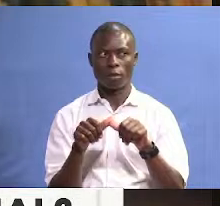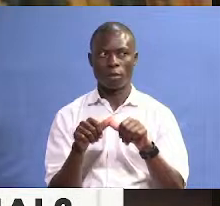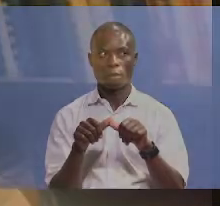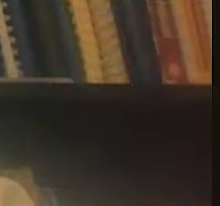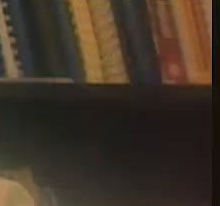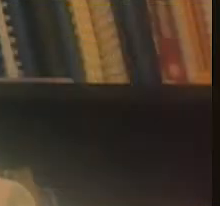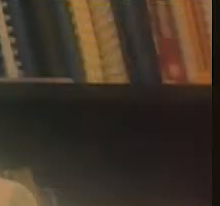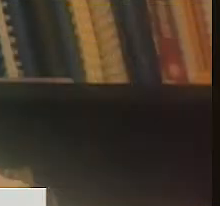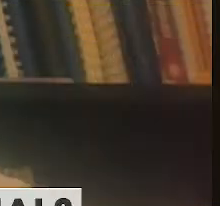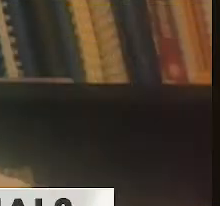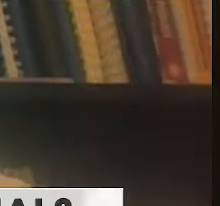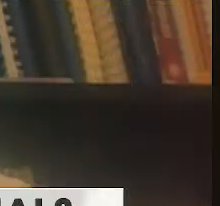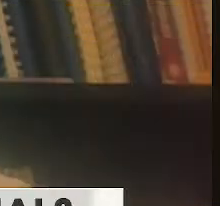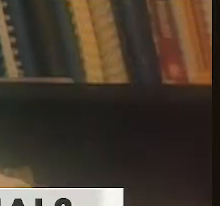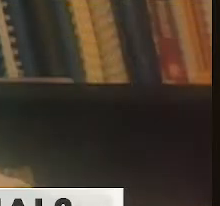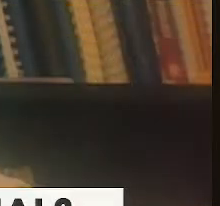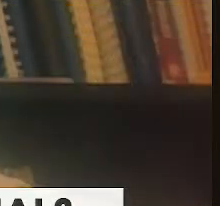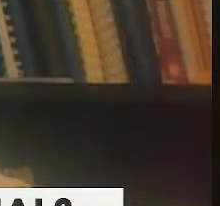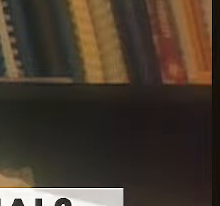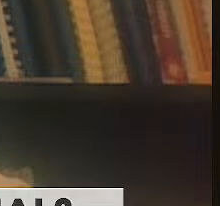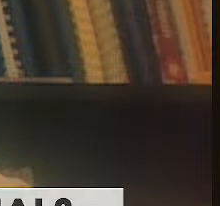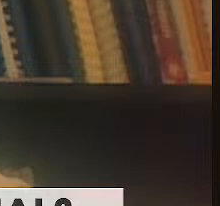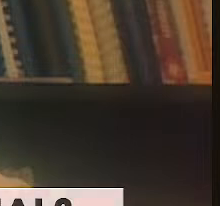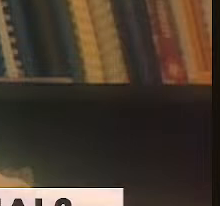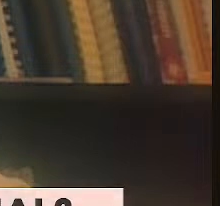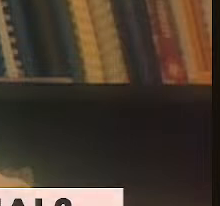Yes, I can hear you.